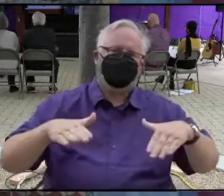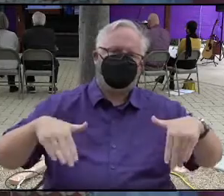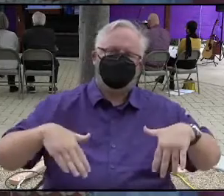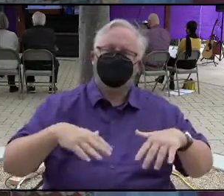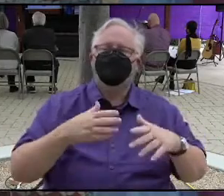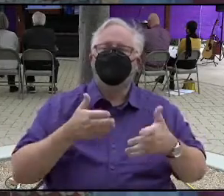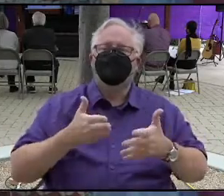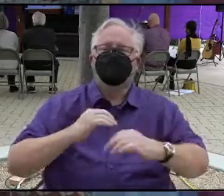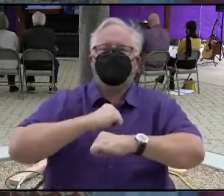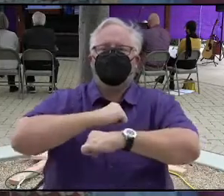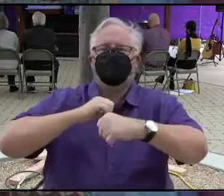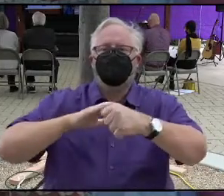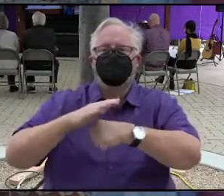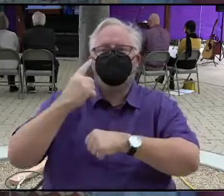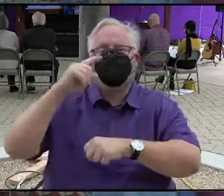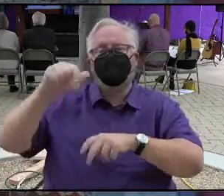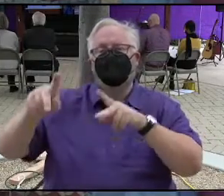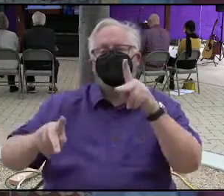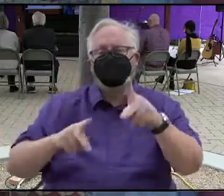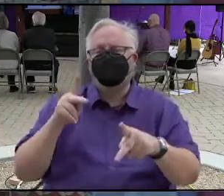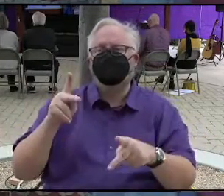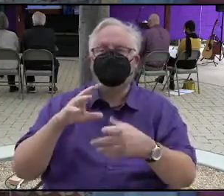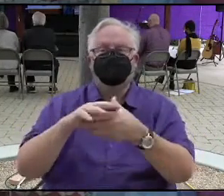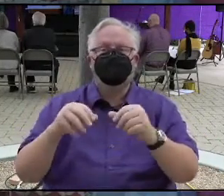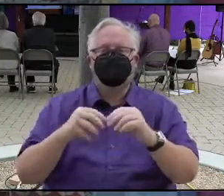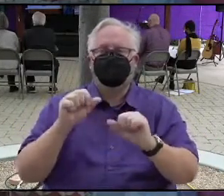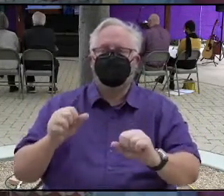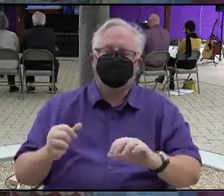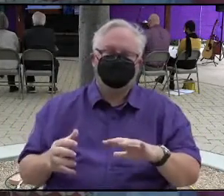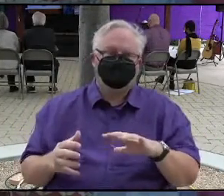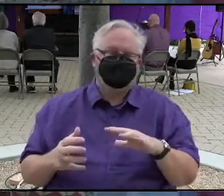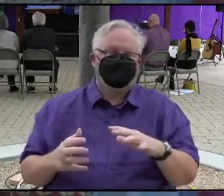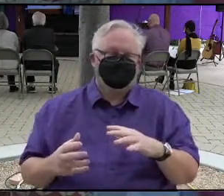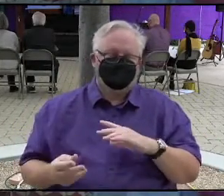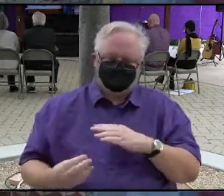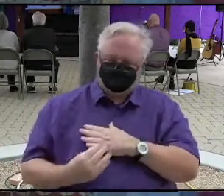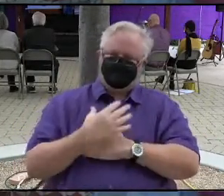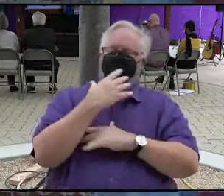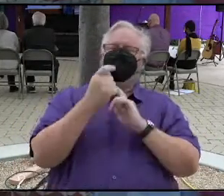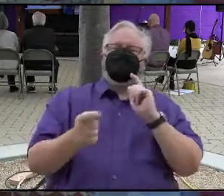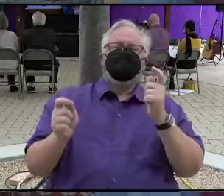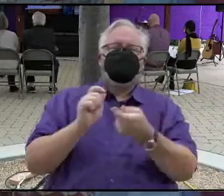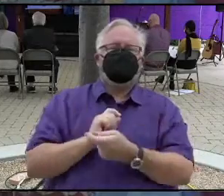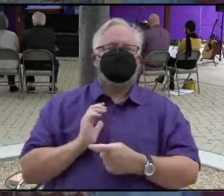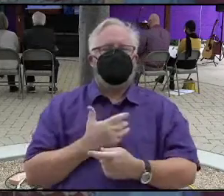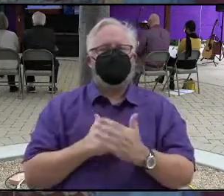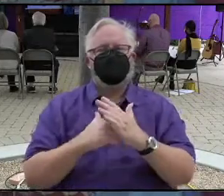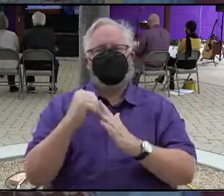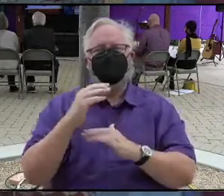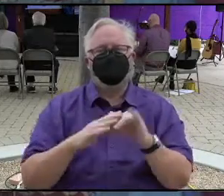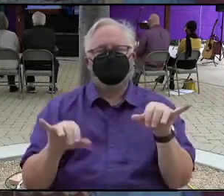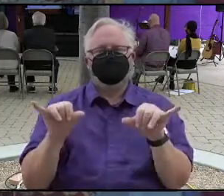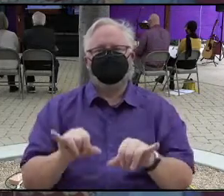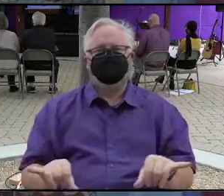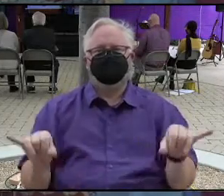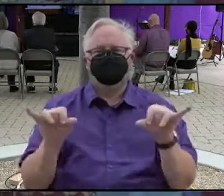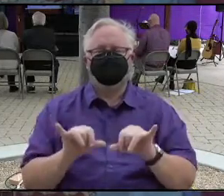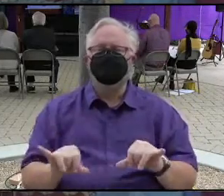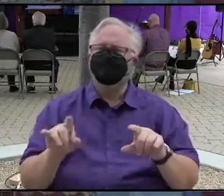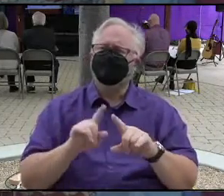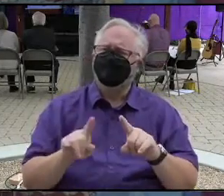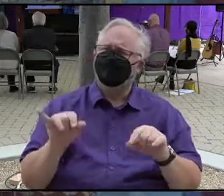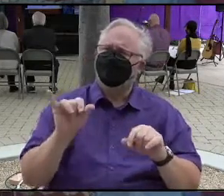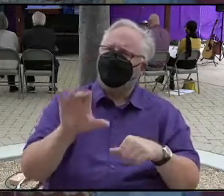make room for people and stories that might shake us up and change who we were comfortable being. But